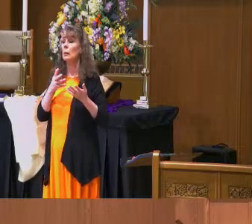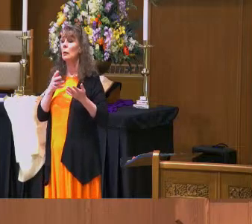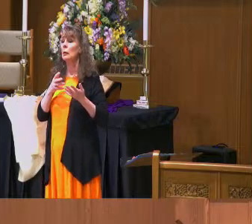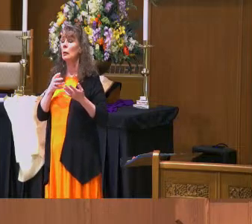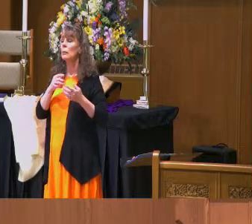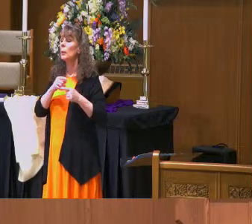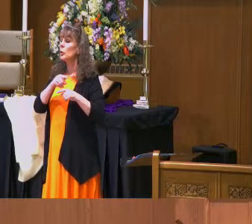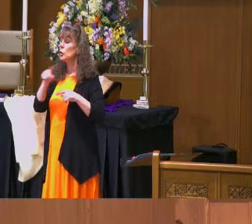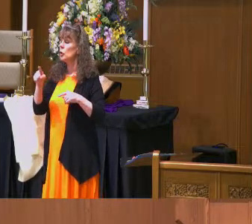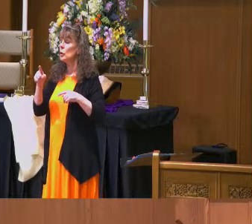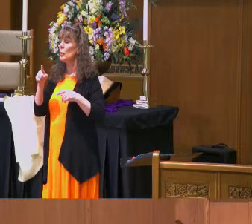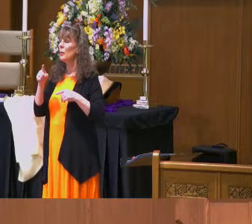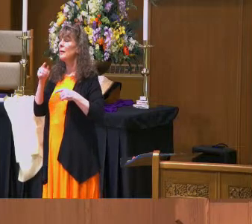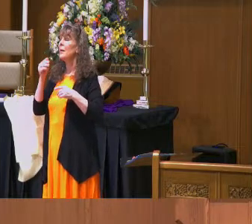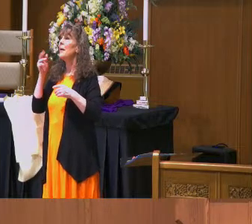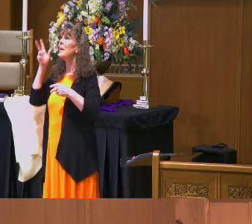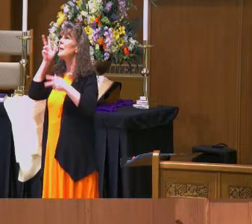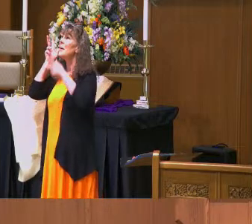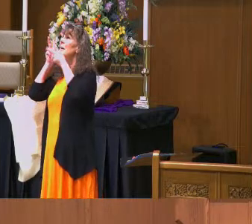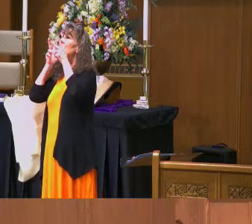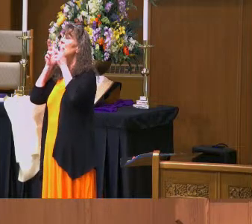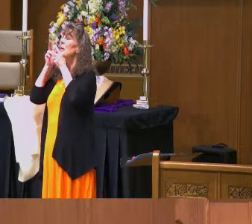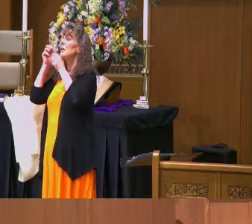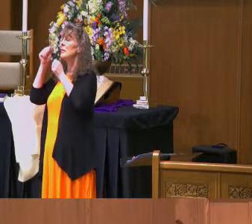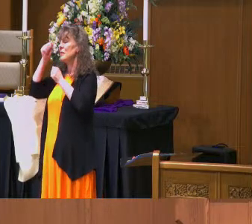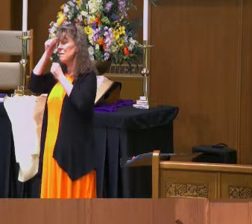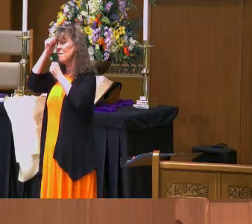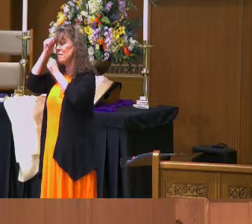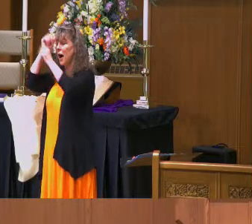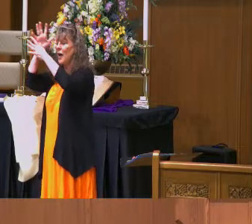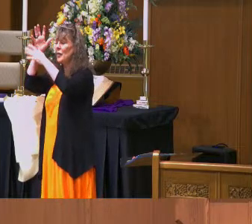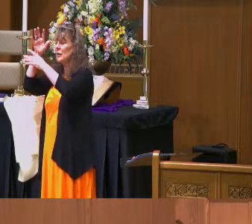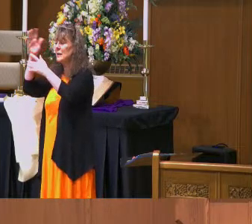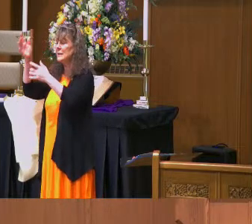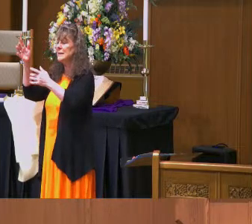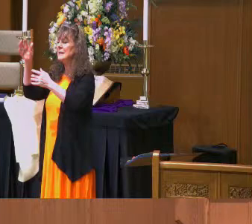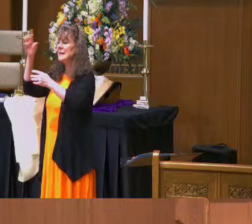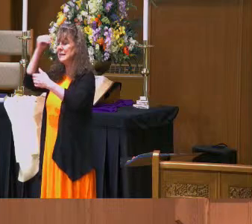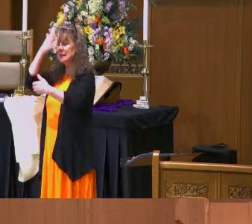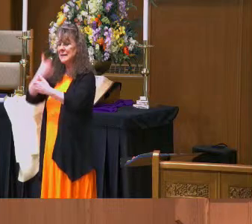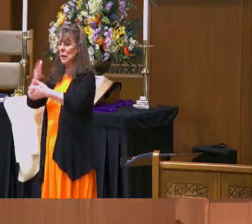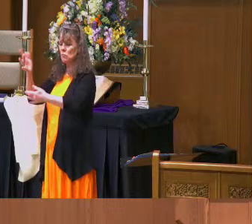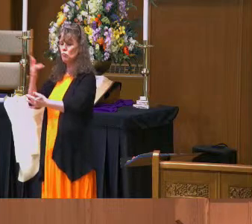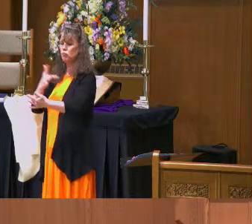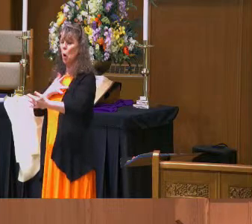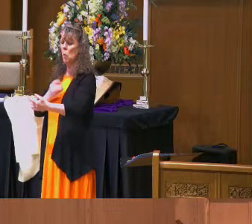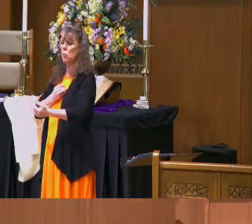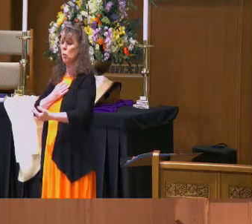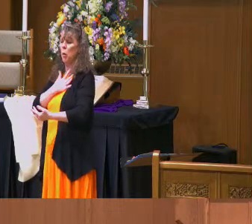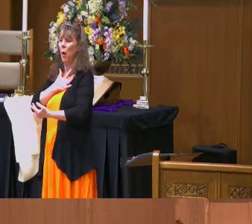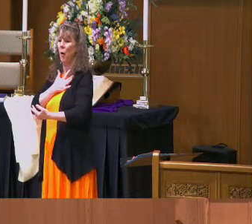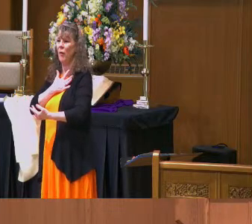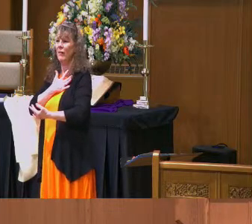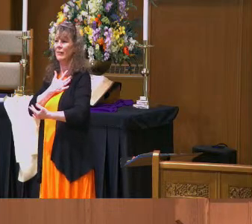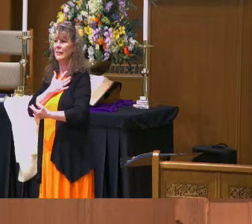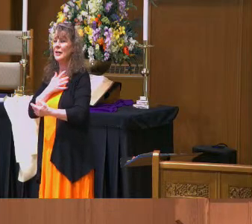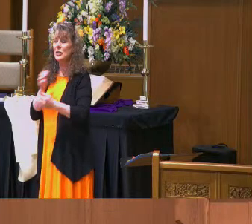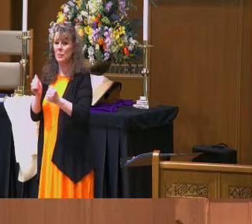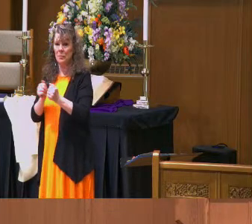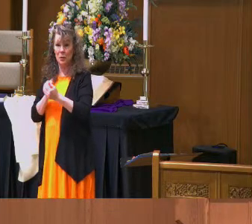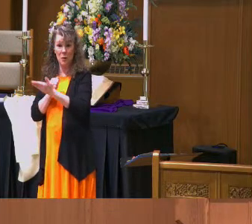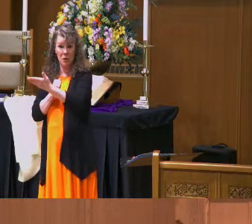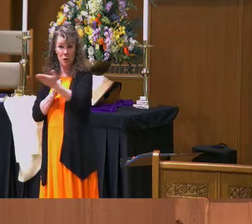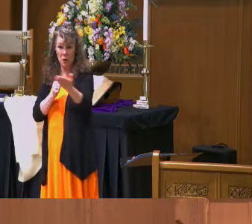that you would hear the Father, hear the Son, communicate their desire to be with you in